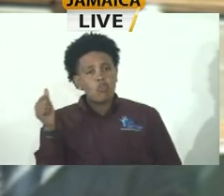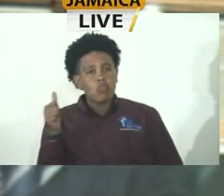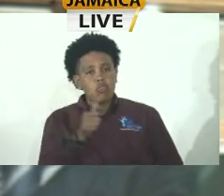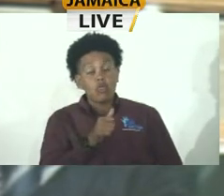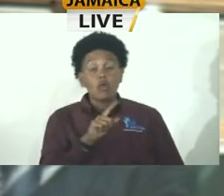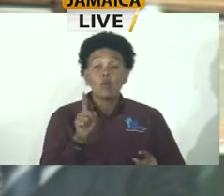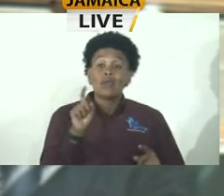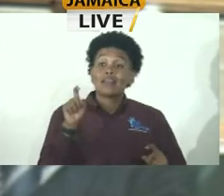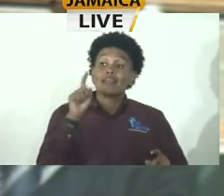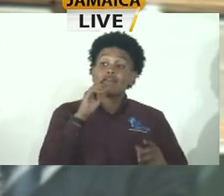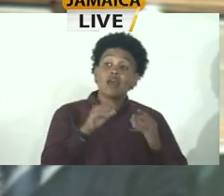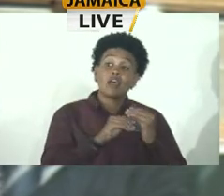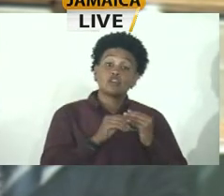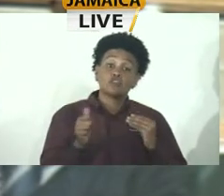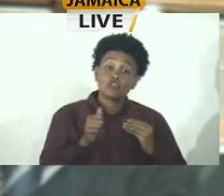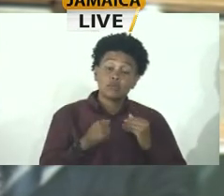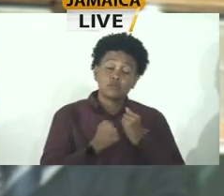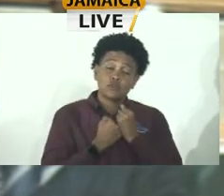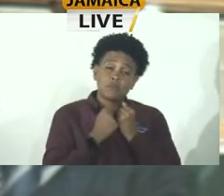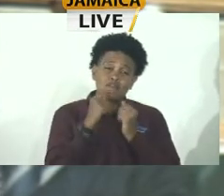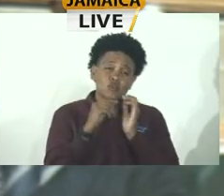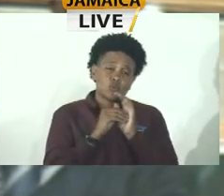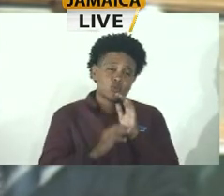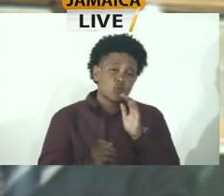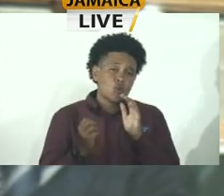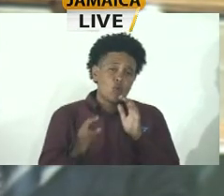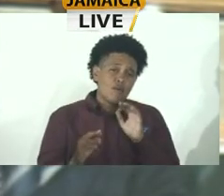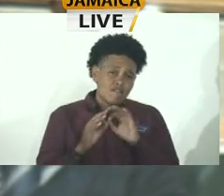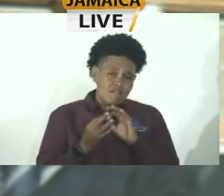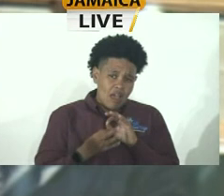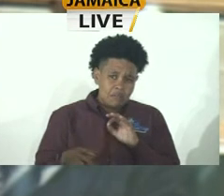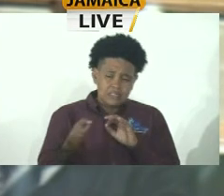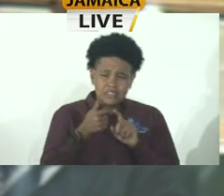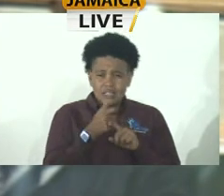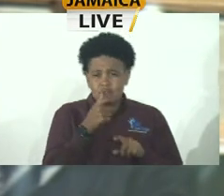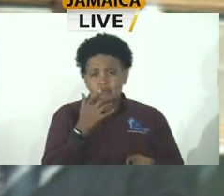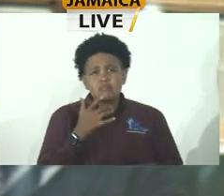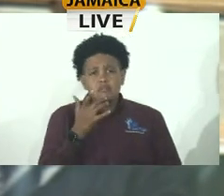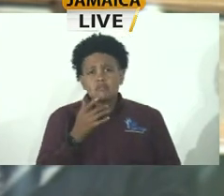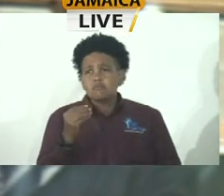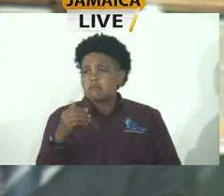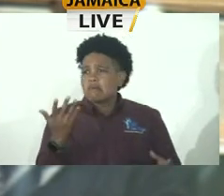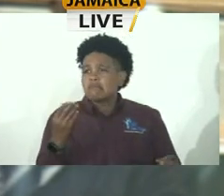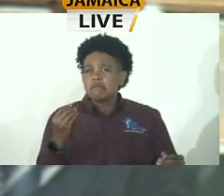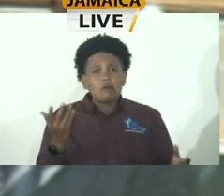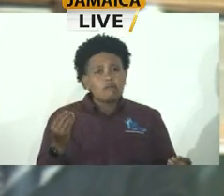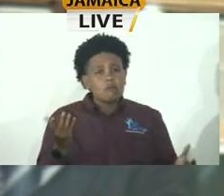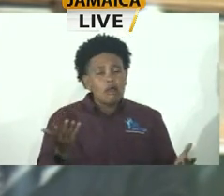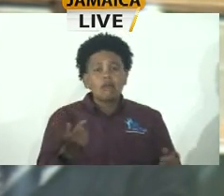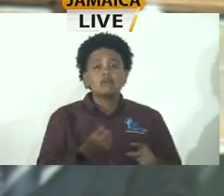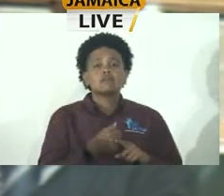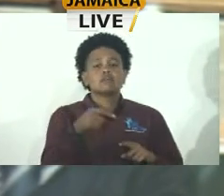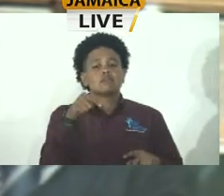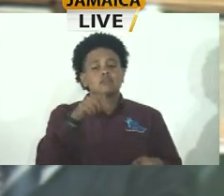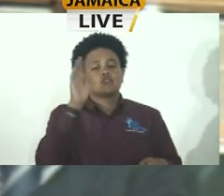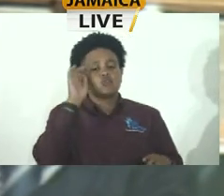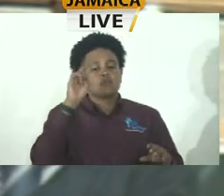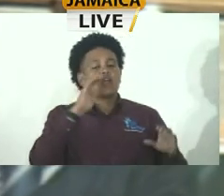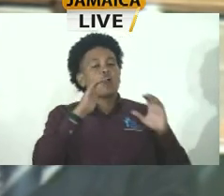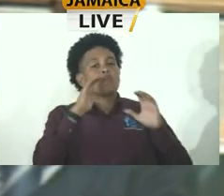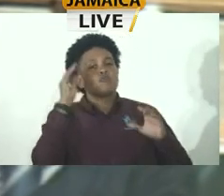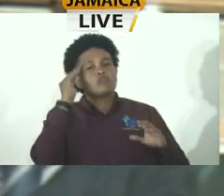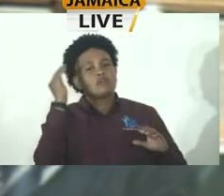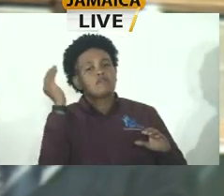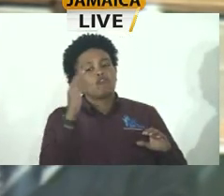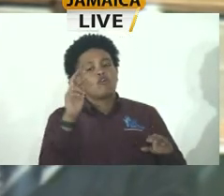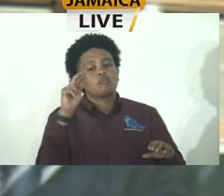for transportation support for students or for families who are experiencing severe financial challenges this should be communicated to the